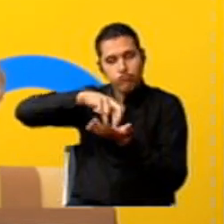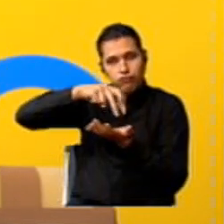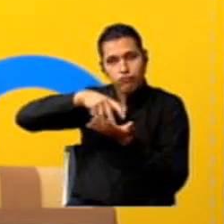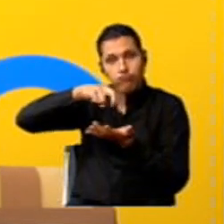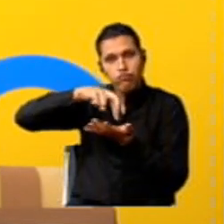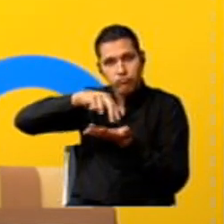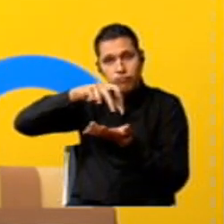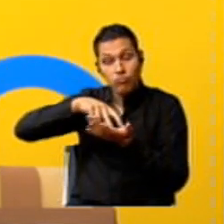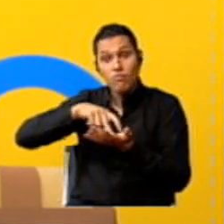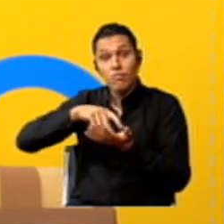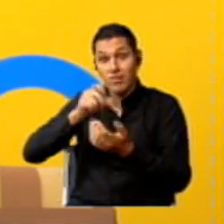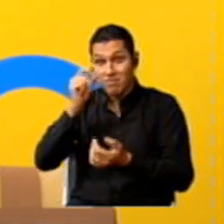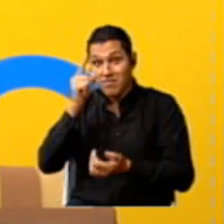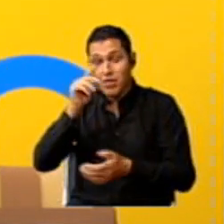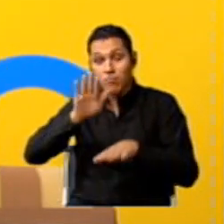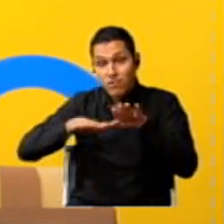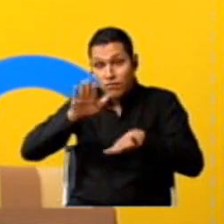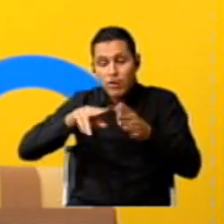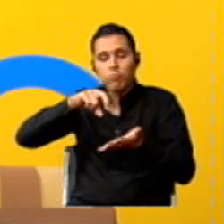stomp your feet.